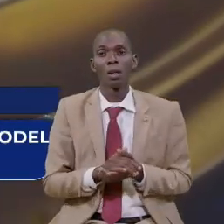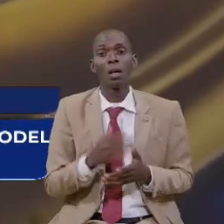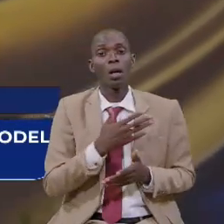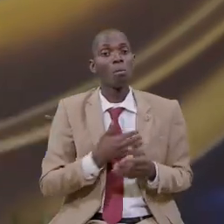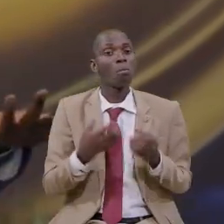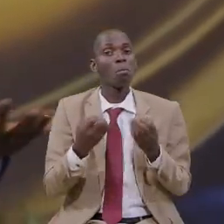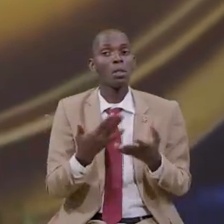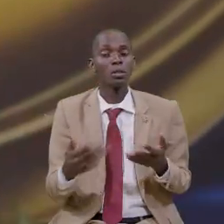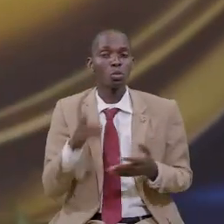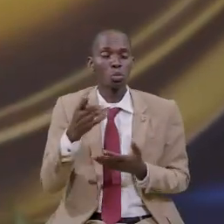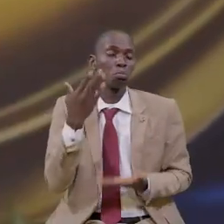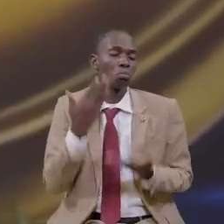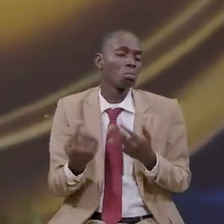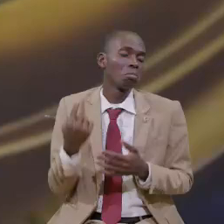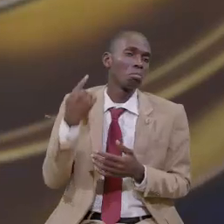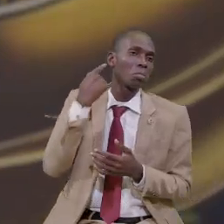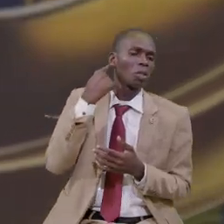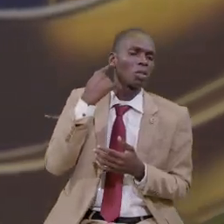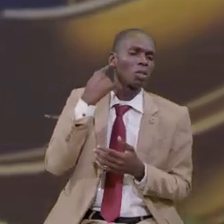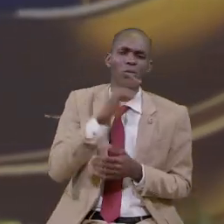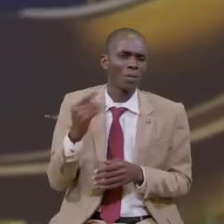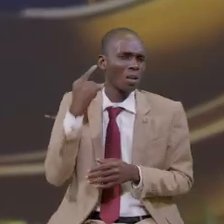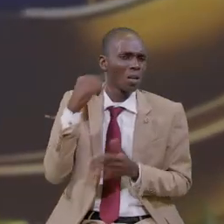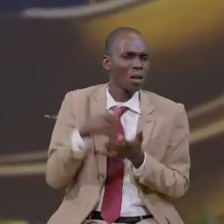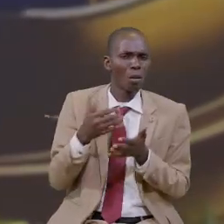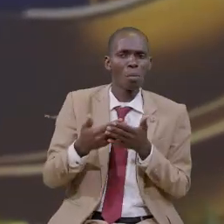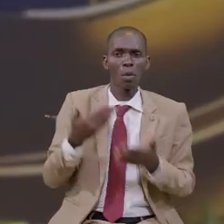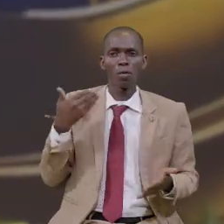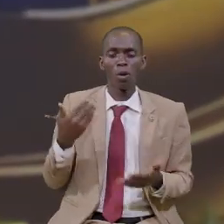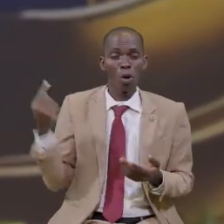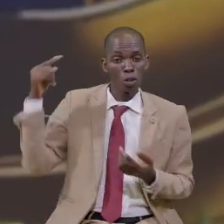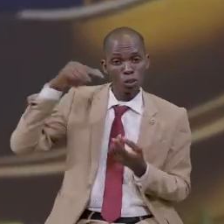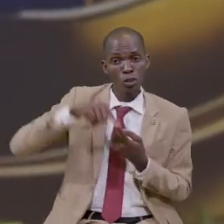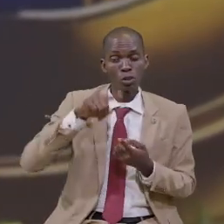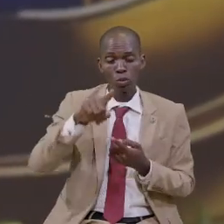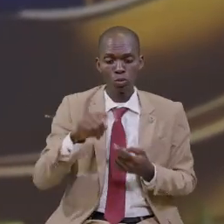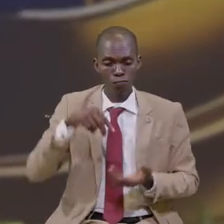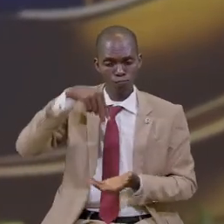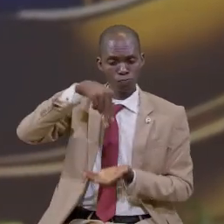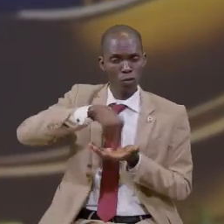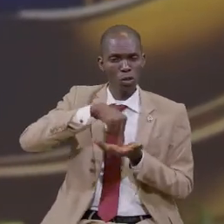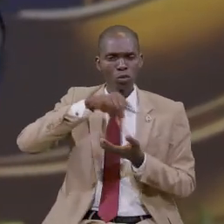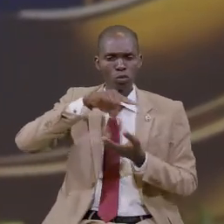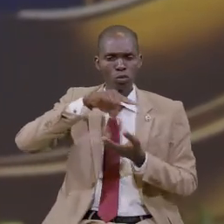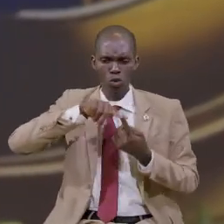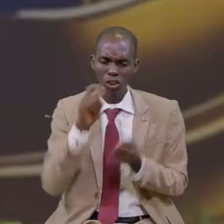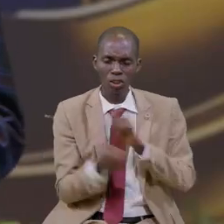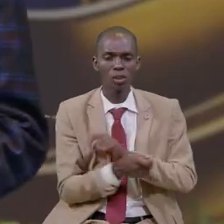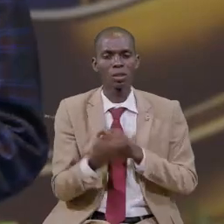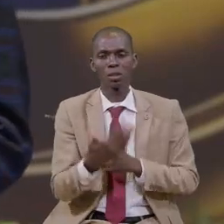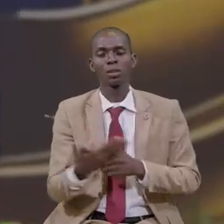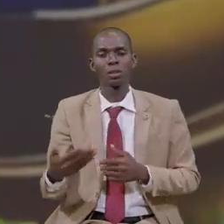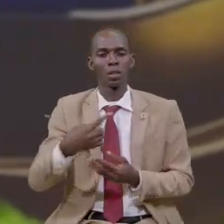hear you never heard before until you rise up to be a change maker. And he